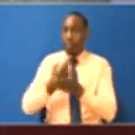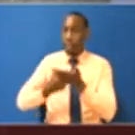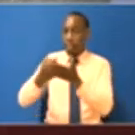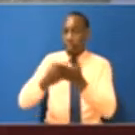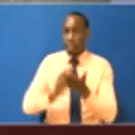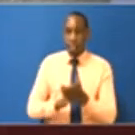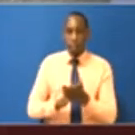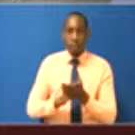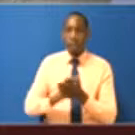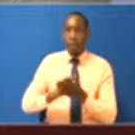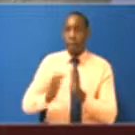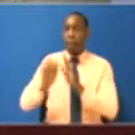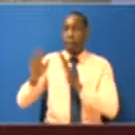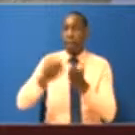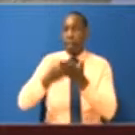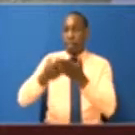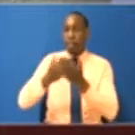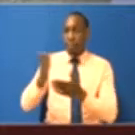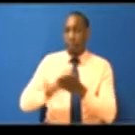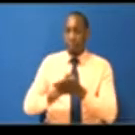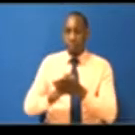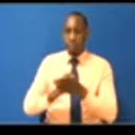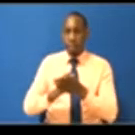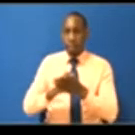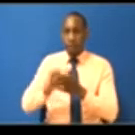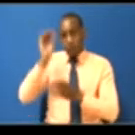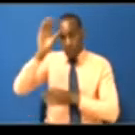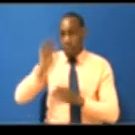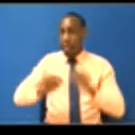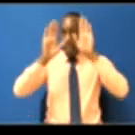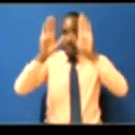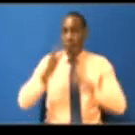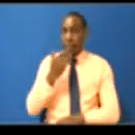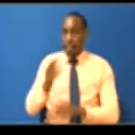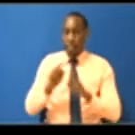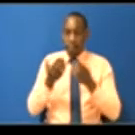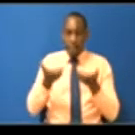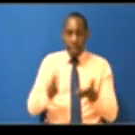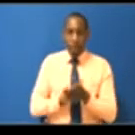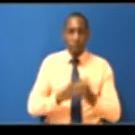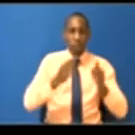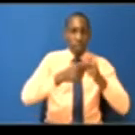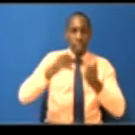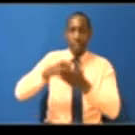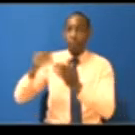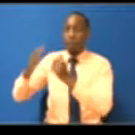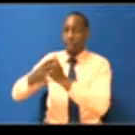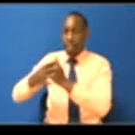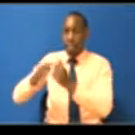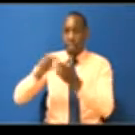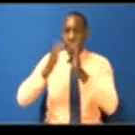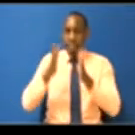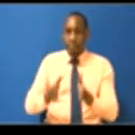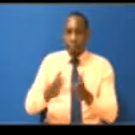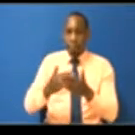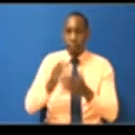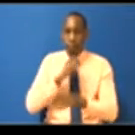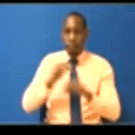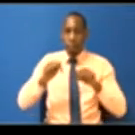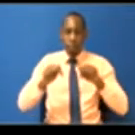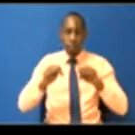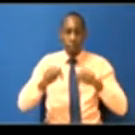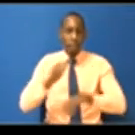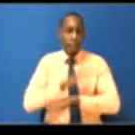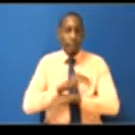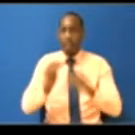said debates in my view they don't really matter but the way we look at it right now six out of nine by the time we're done this evening isn't too